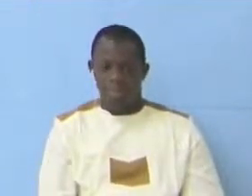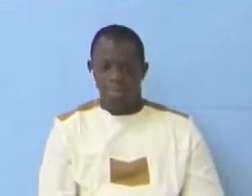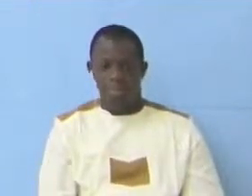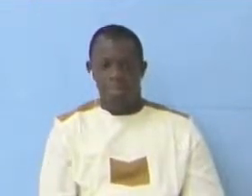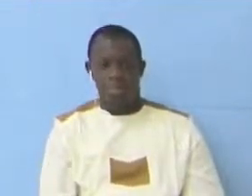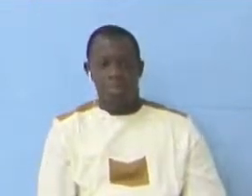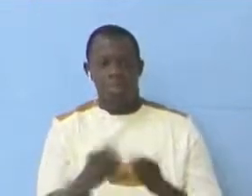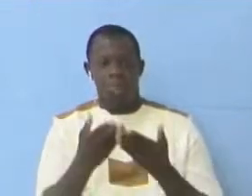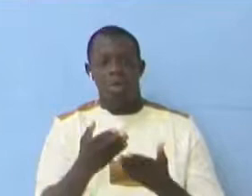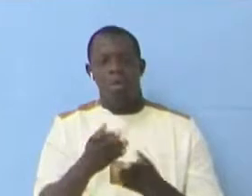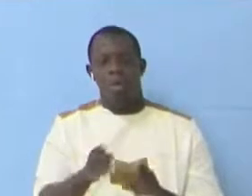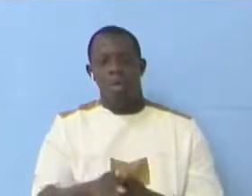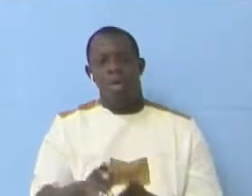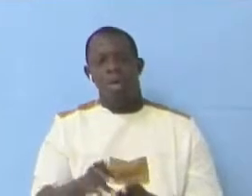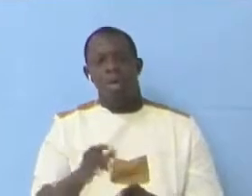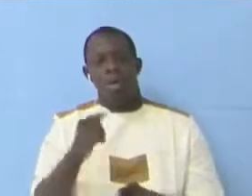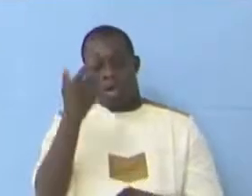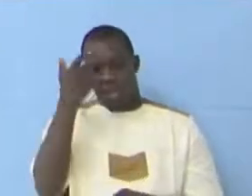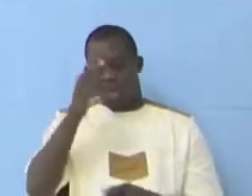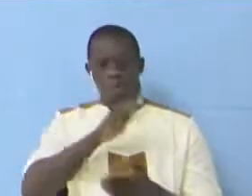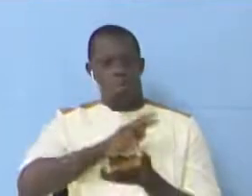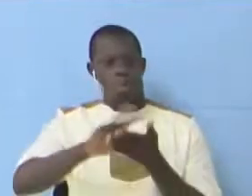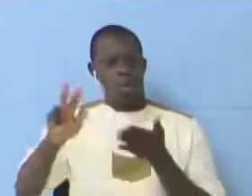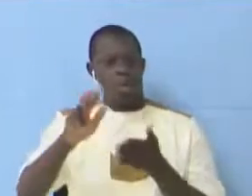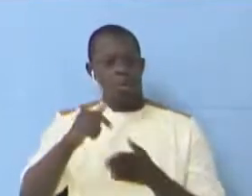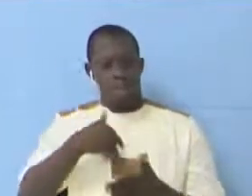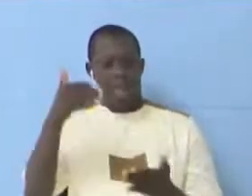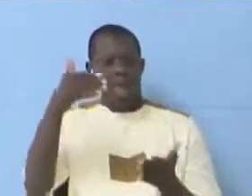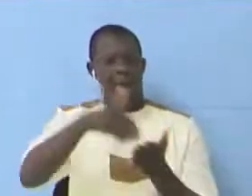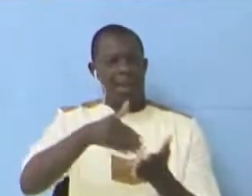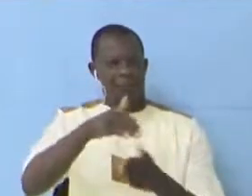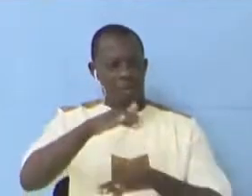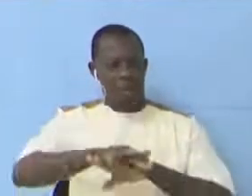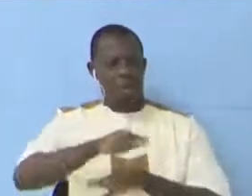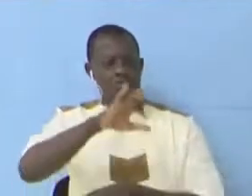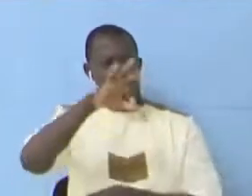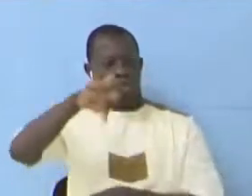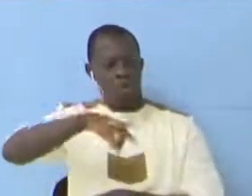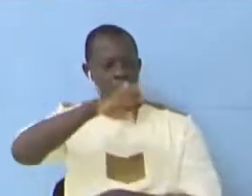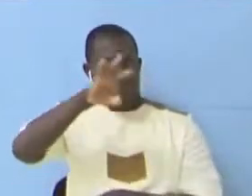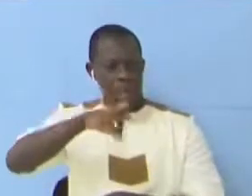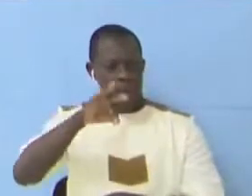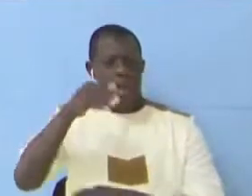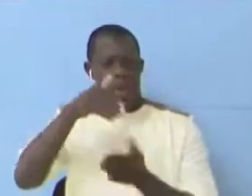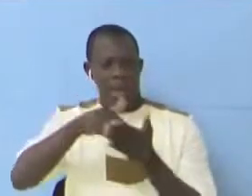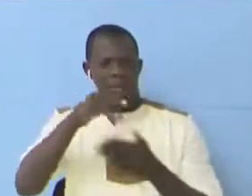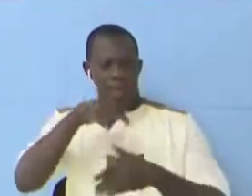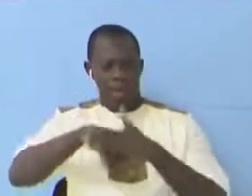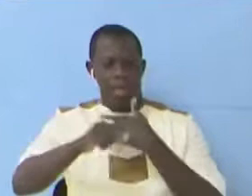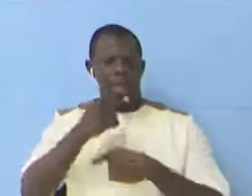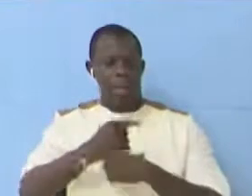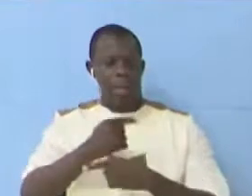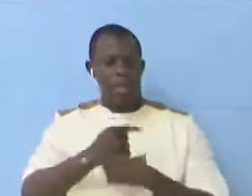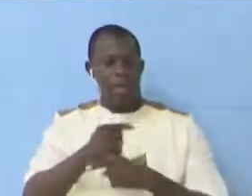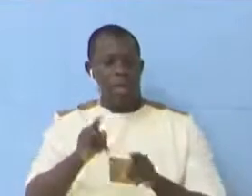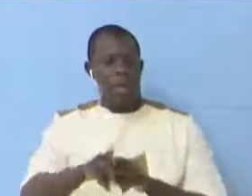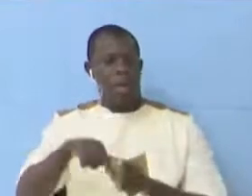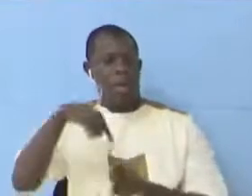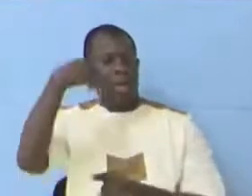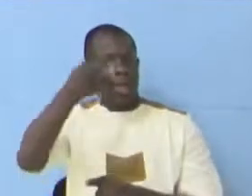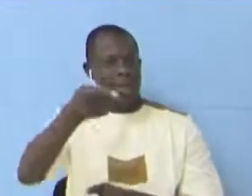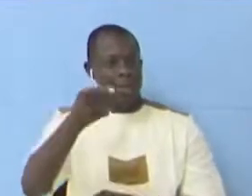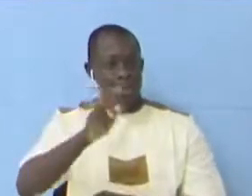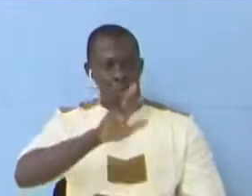Wednesday before, I think a week, I arrived here on Thursday. yaakaar naa maa ngi fi agsi bési alxames. The following